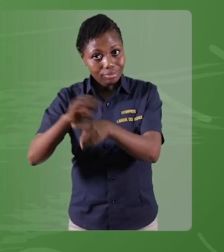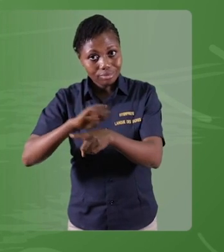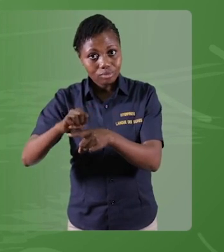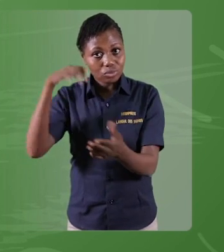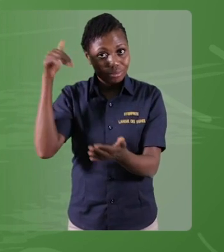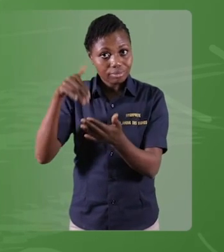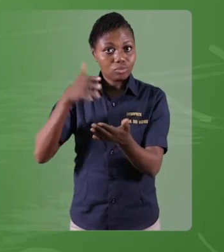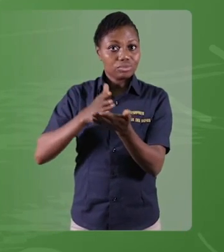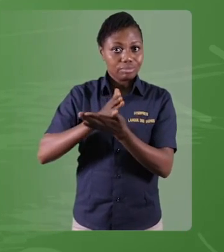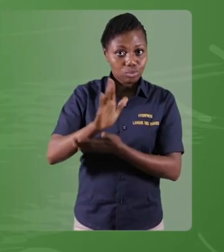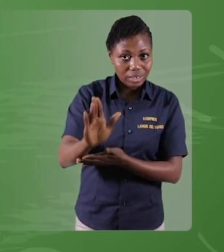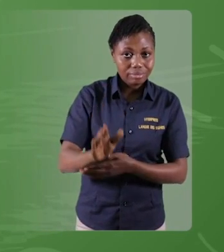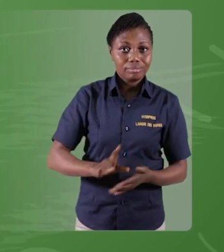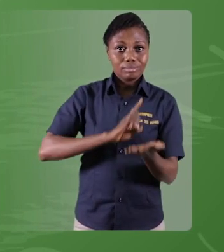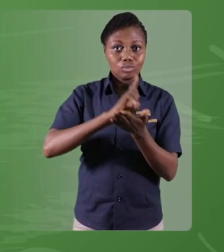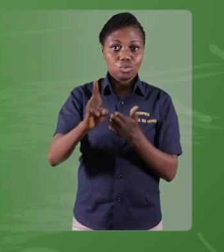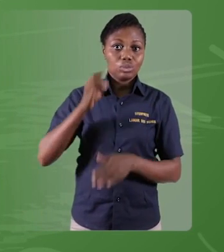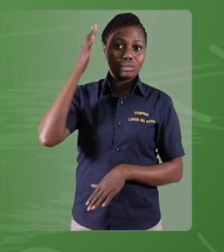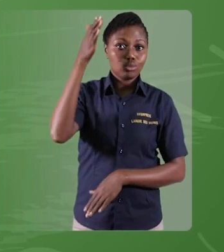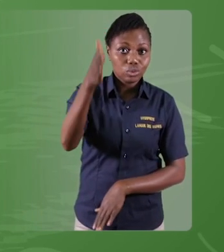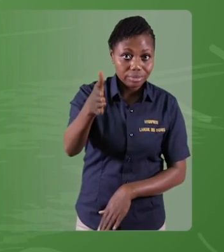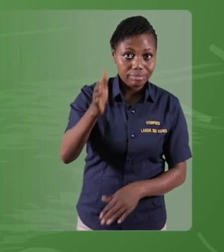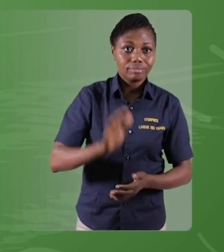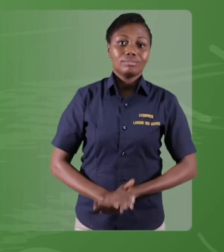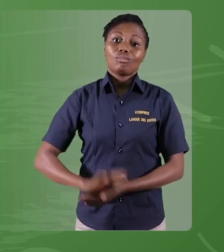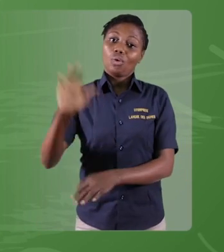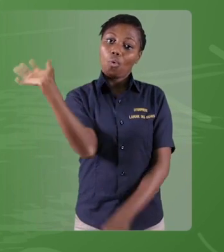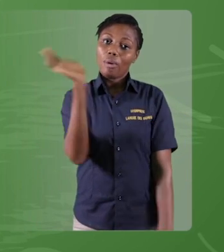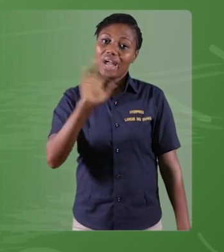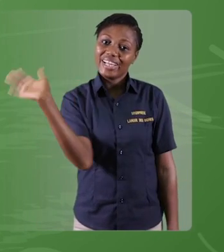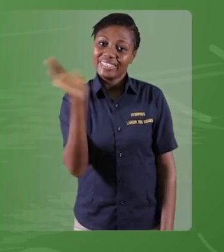working at home, keep safe, and see you next time. Goodbye.